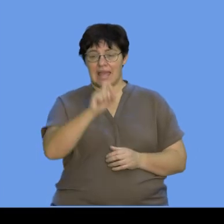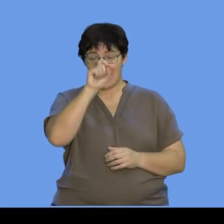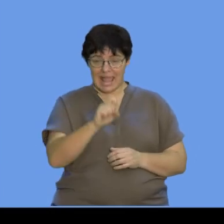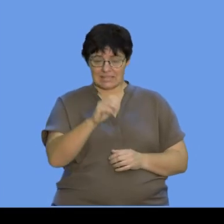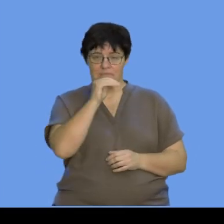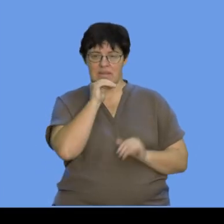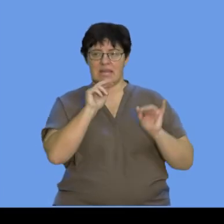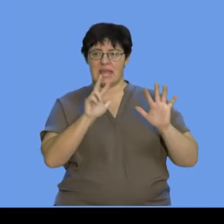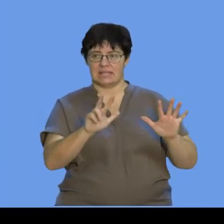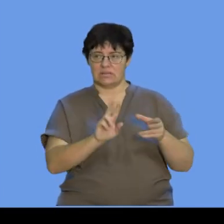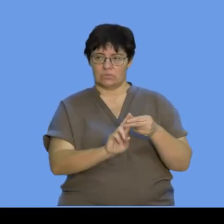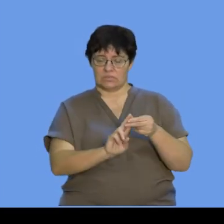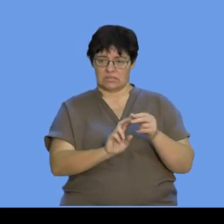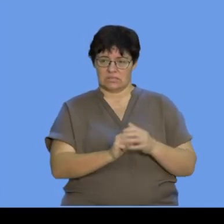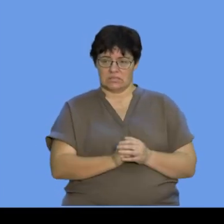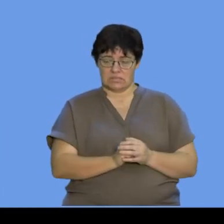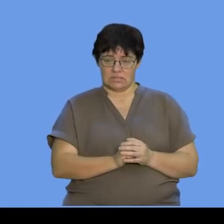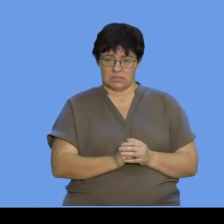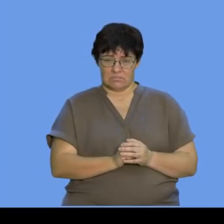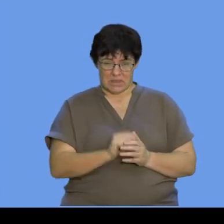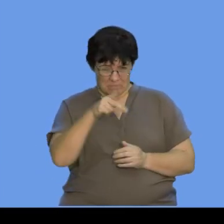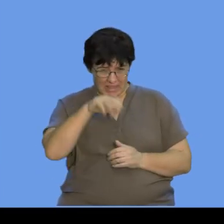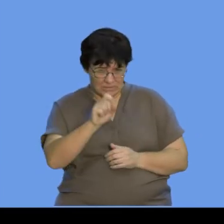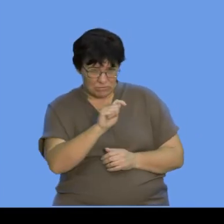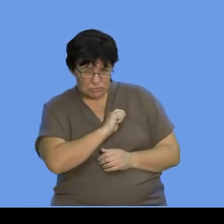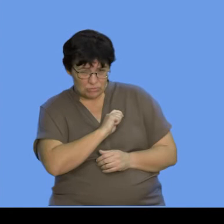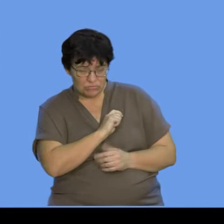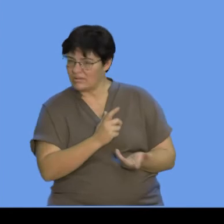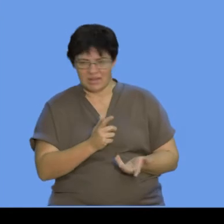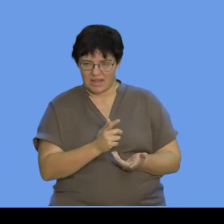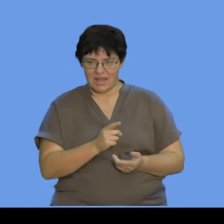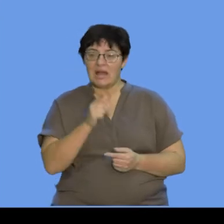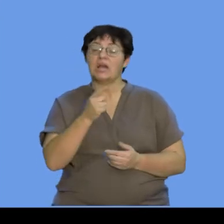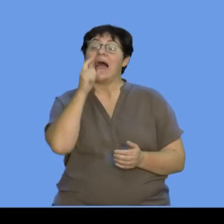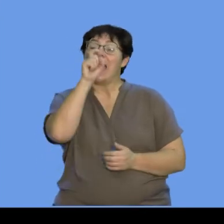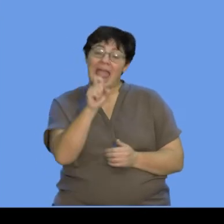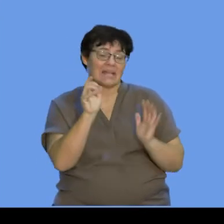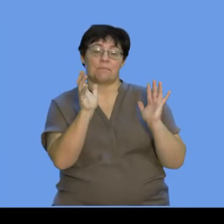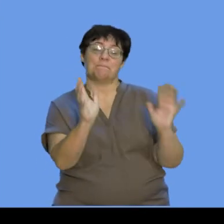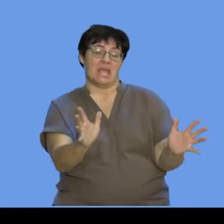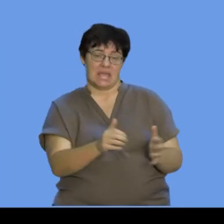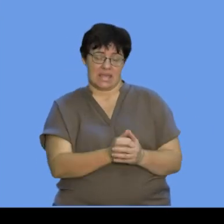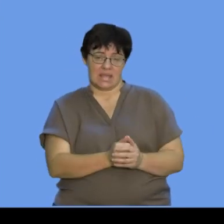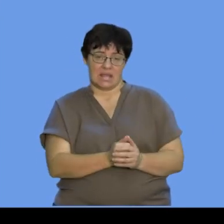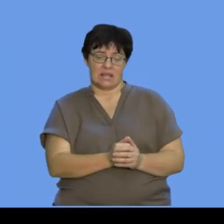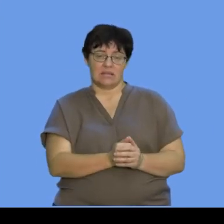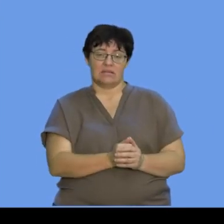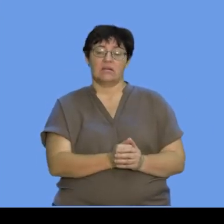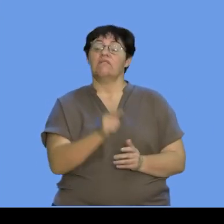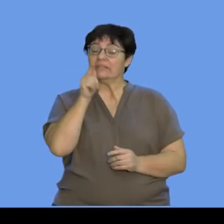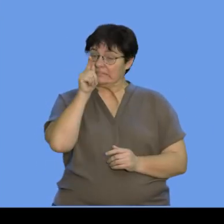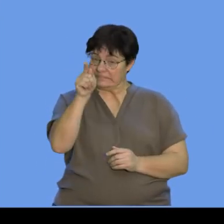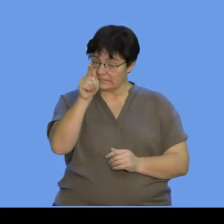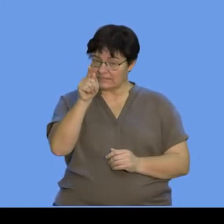be 8 units. But is this what PS is? No. This is just the x value